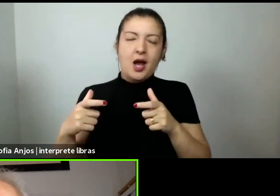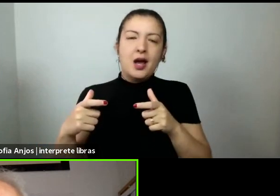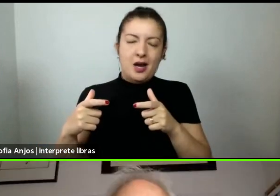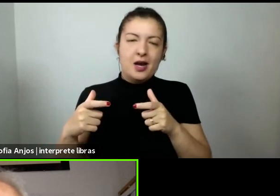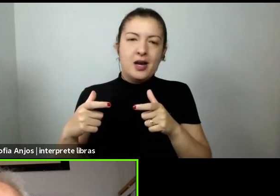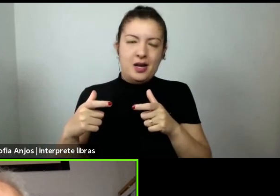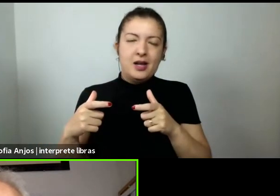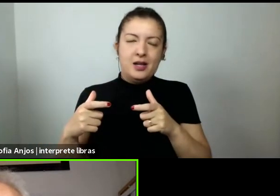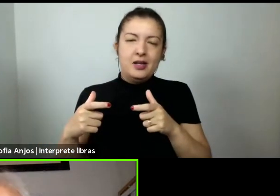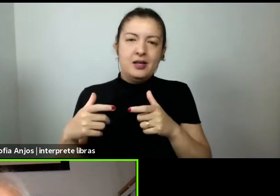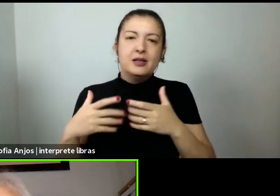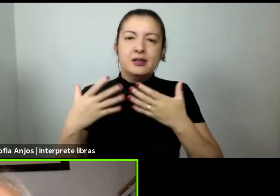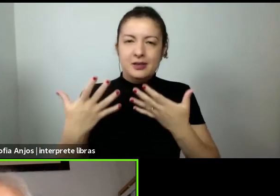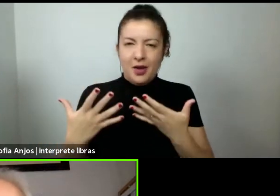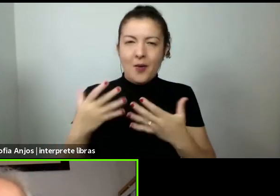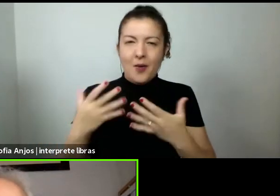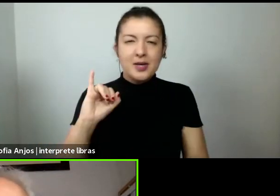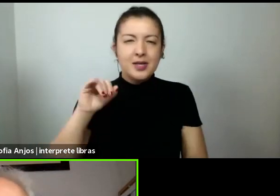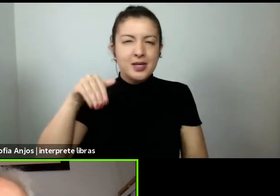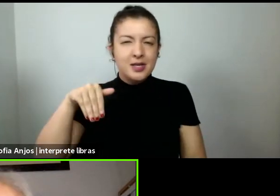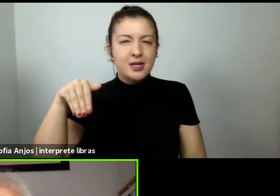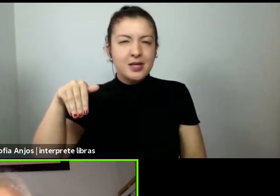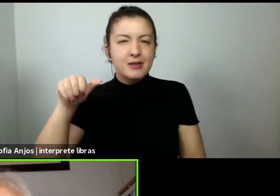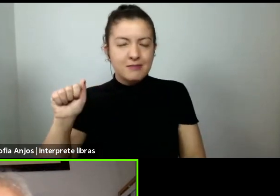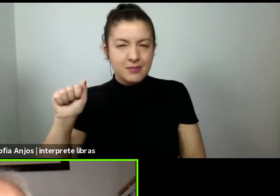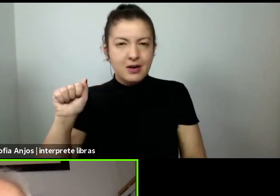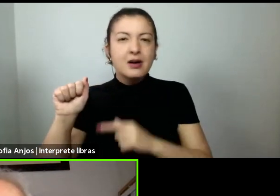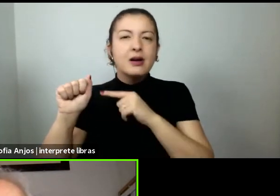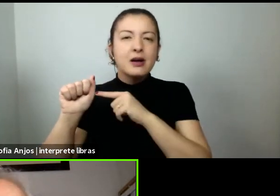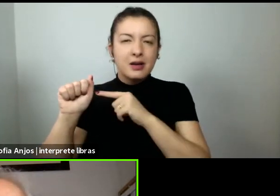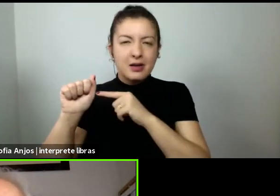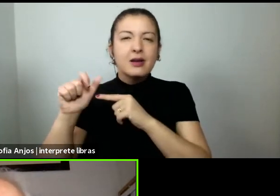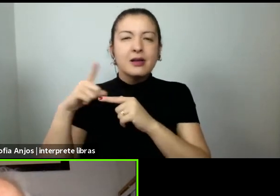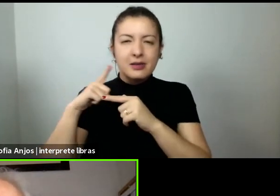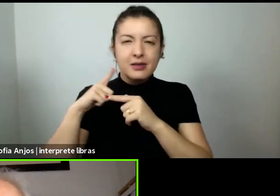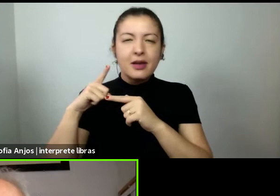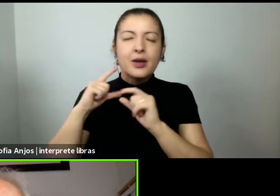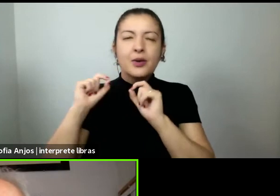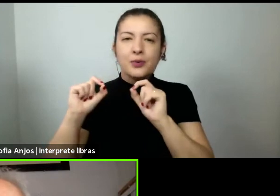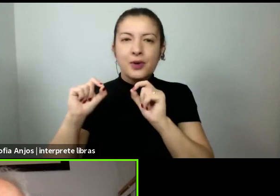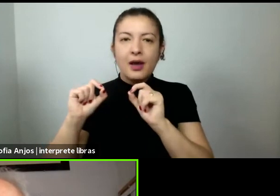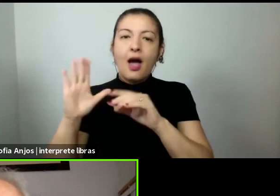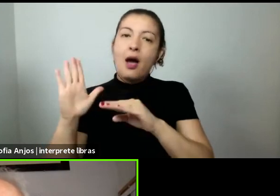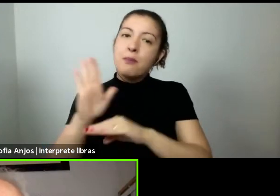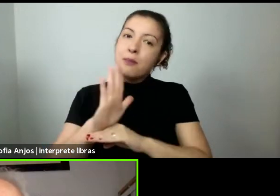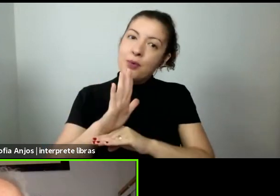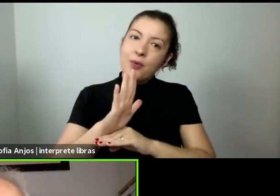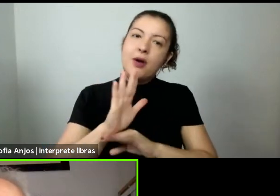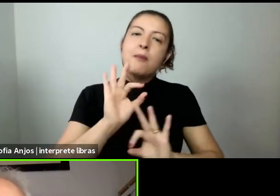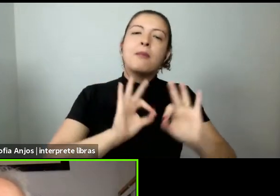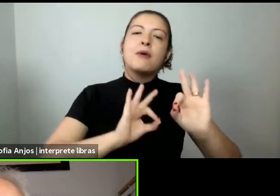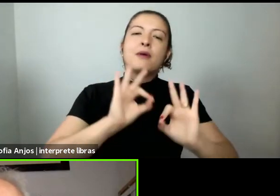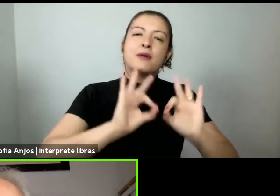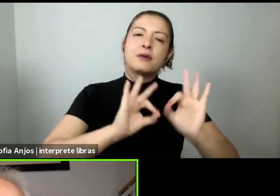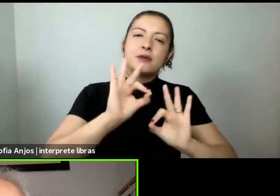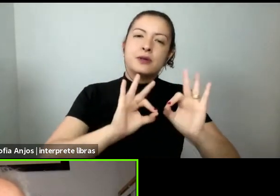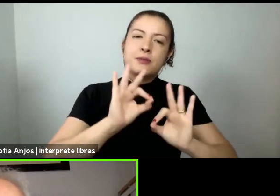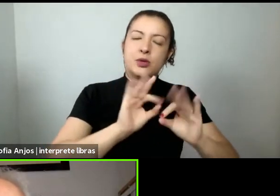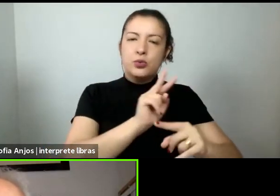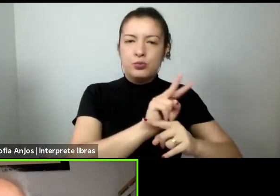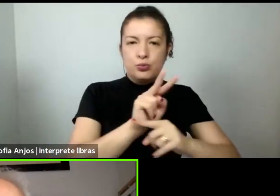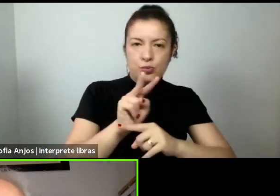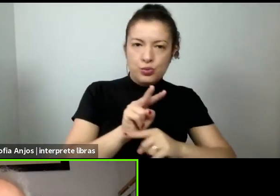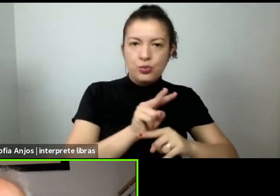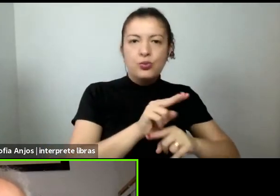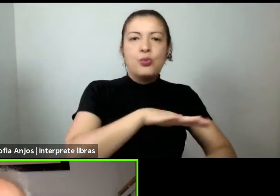used for marine spatial planning. The important thing will be getting that IMA layer on the